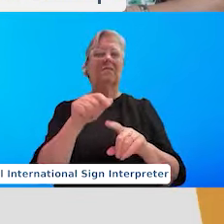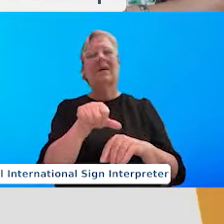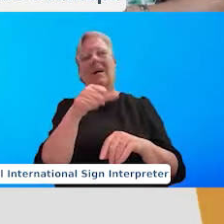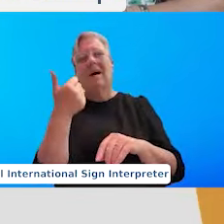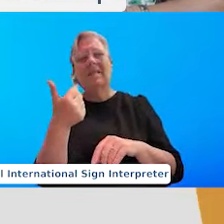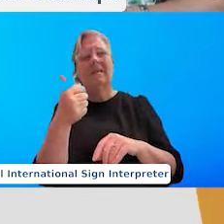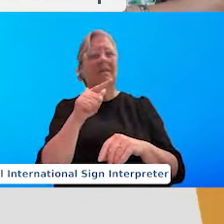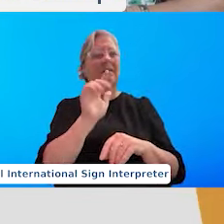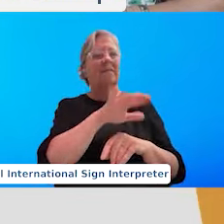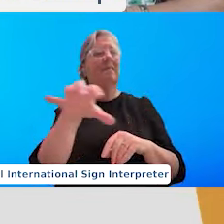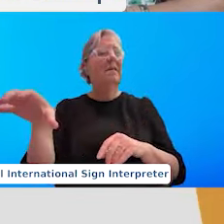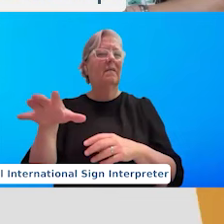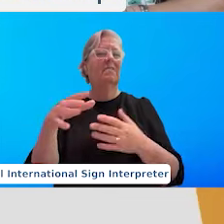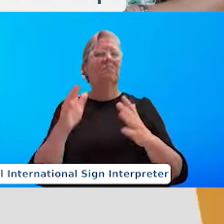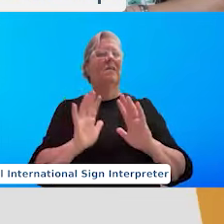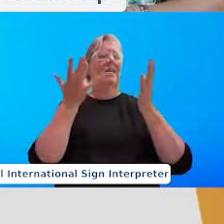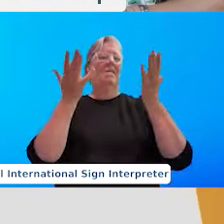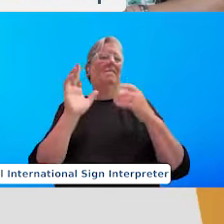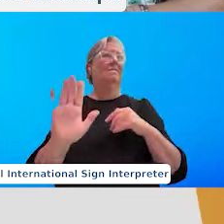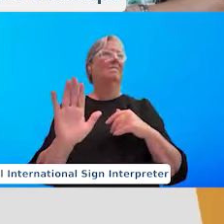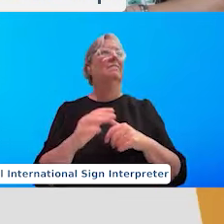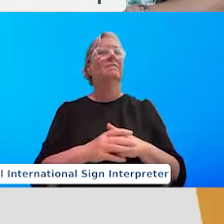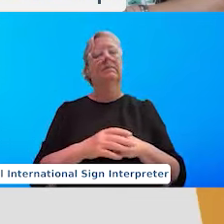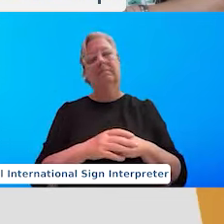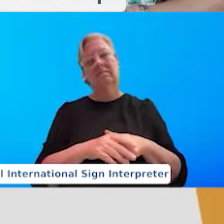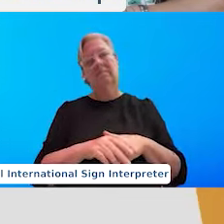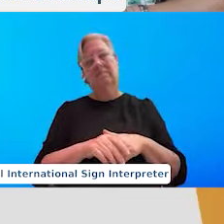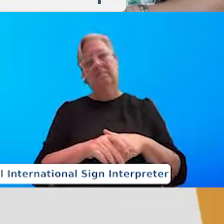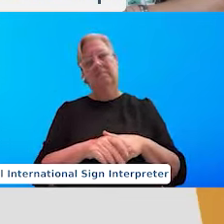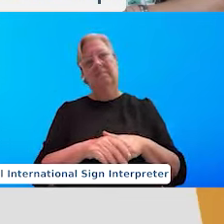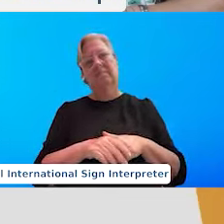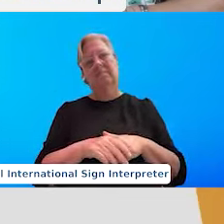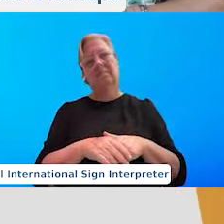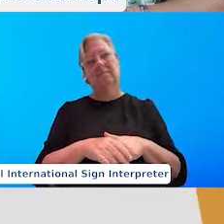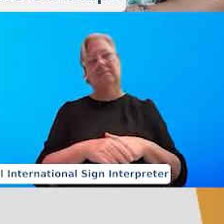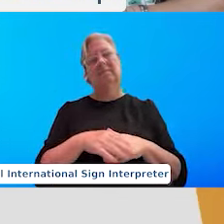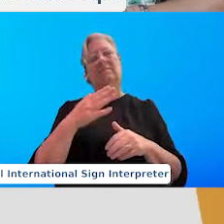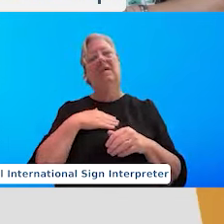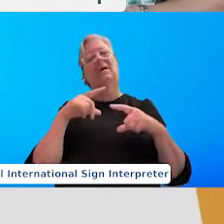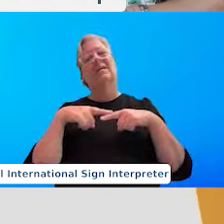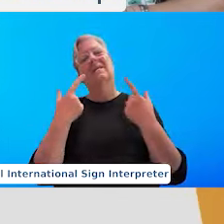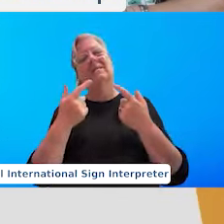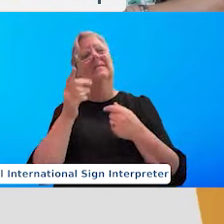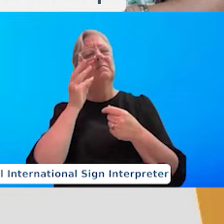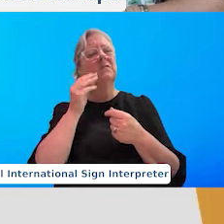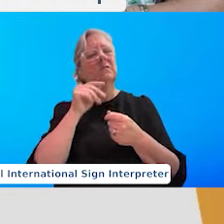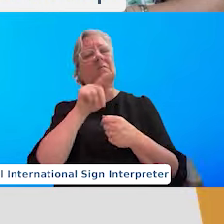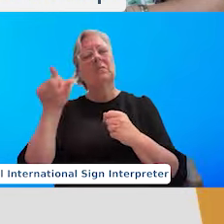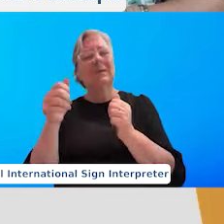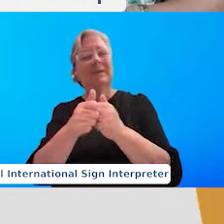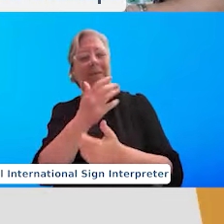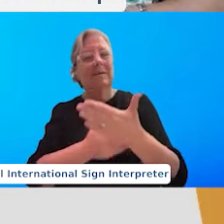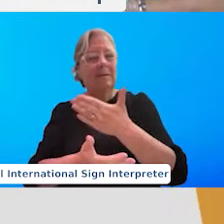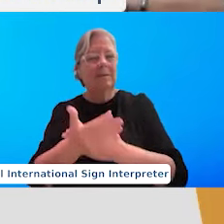and what it's like to be supported, both financially, technically,